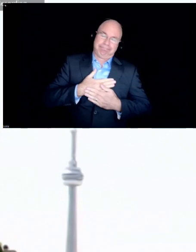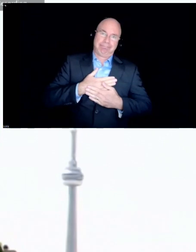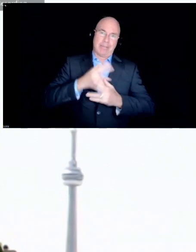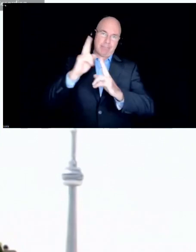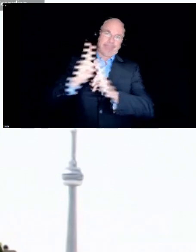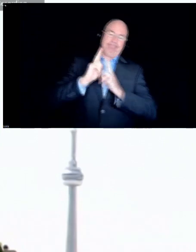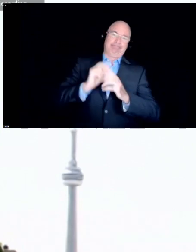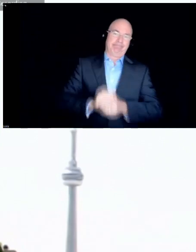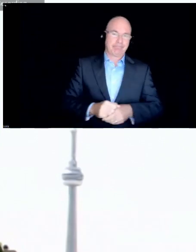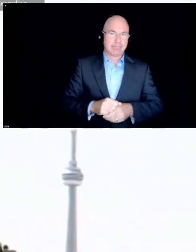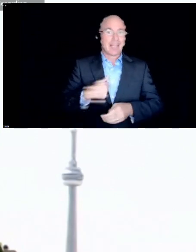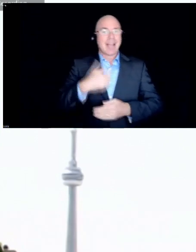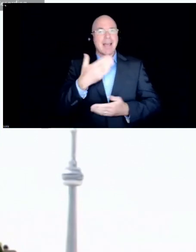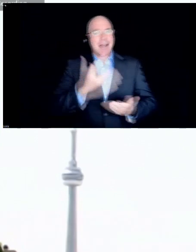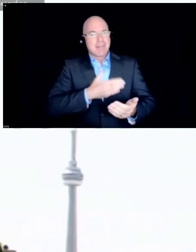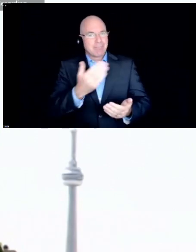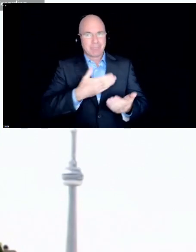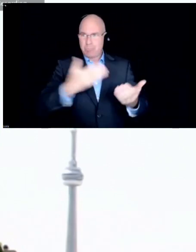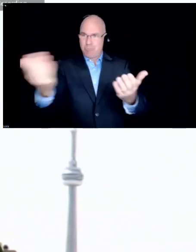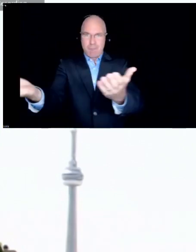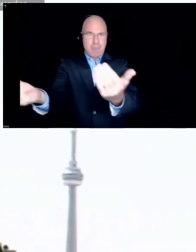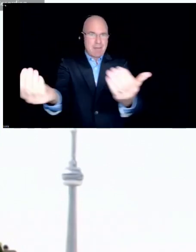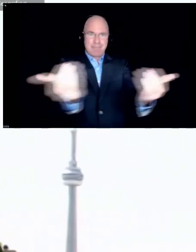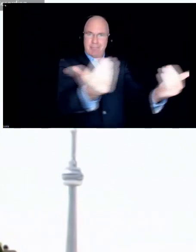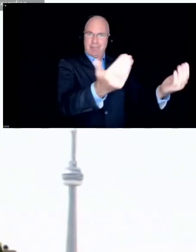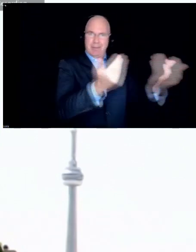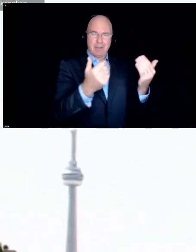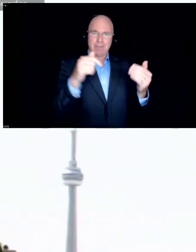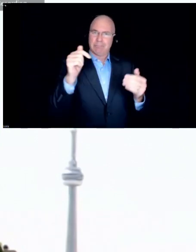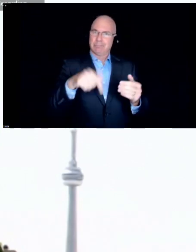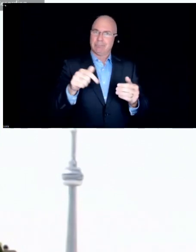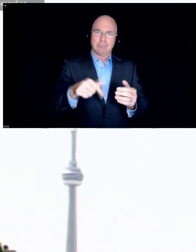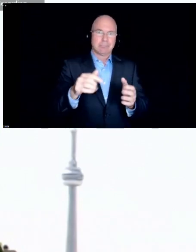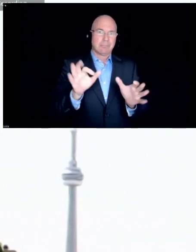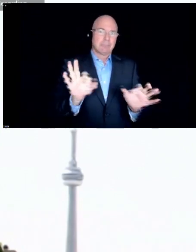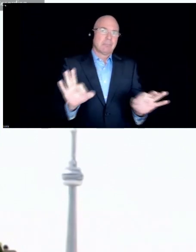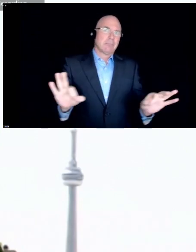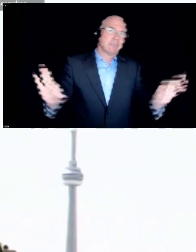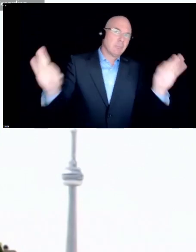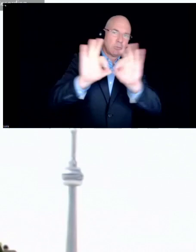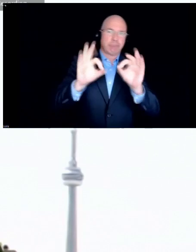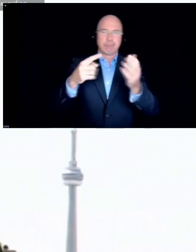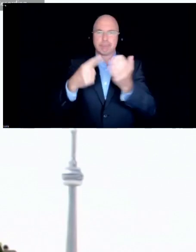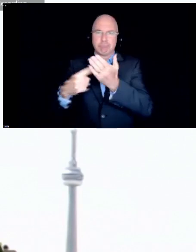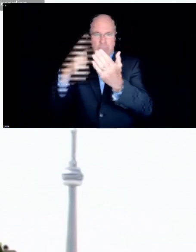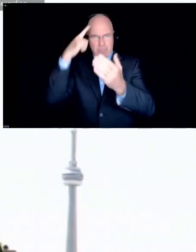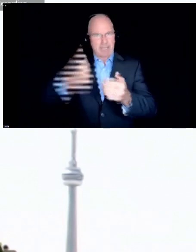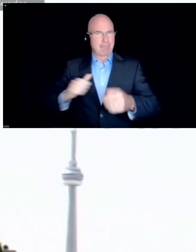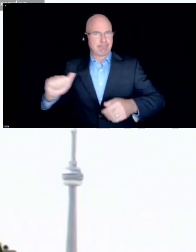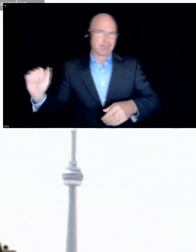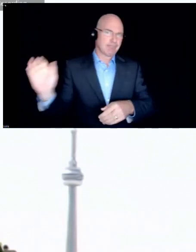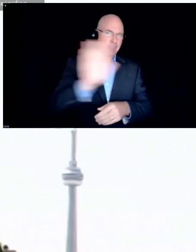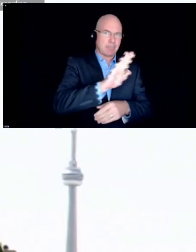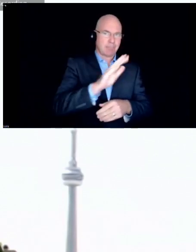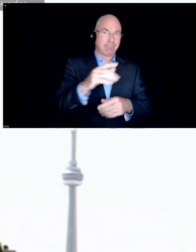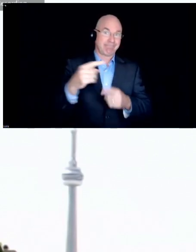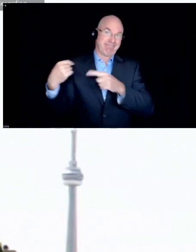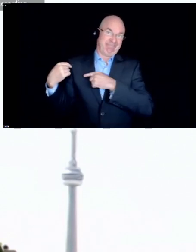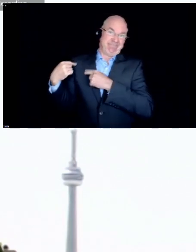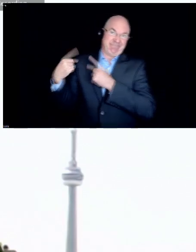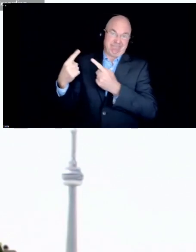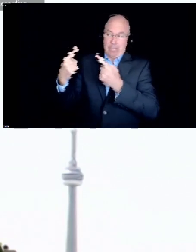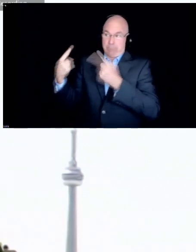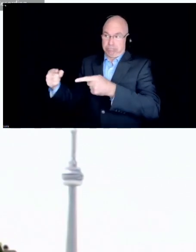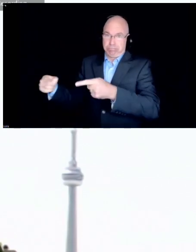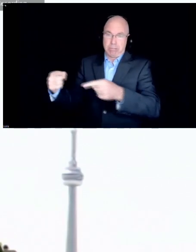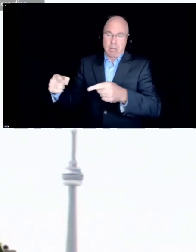I'm very pleased to welcome everyone to a remarkable and vital national dialogue. Events of recent months have profoundly